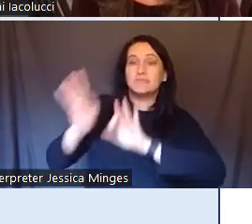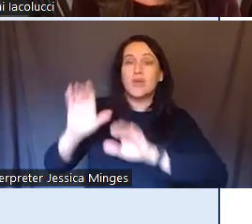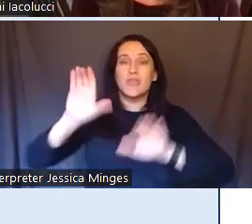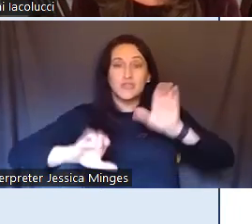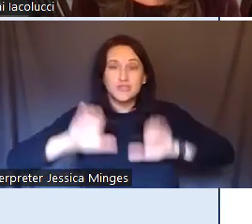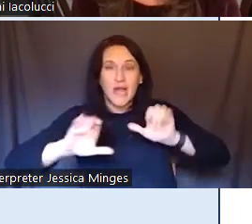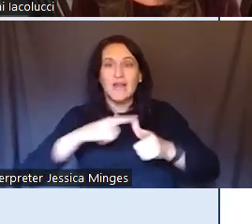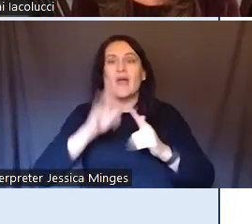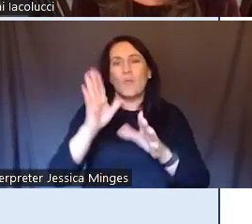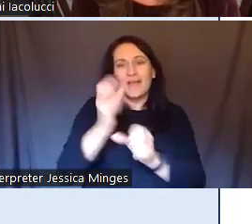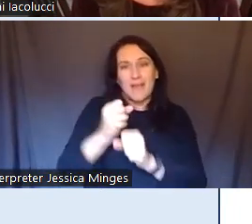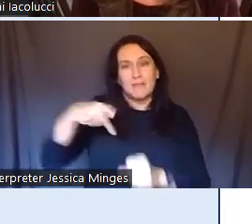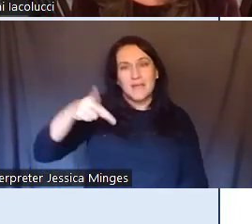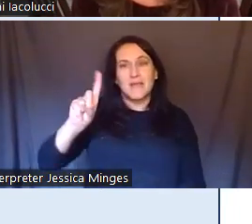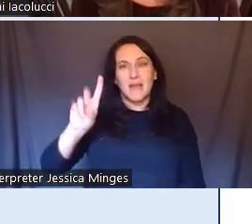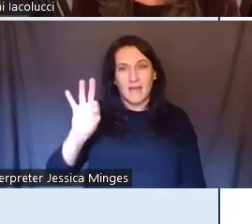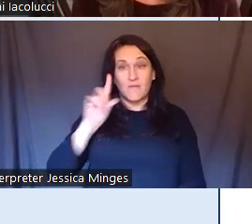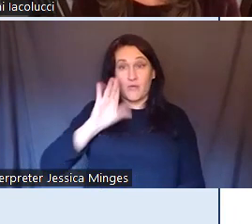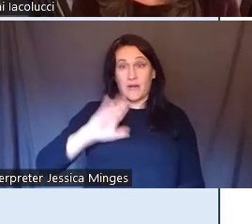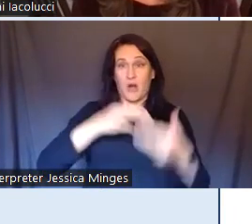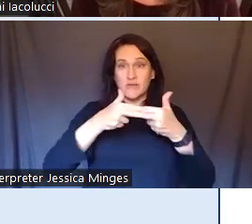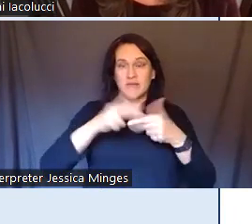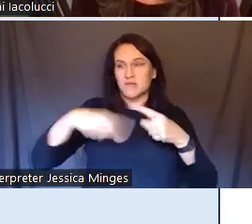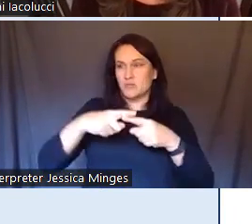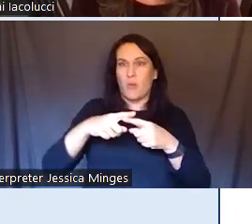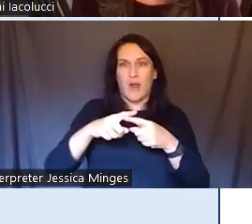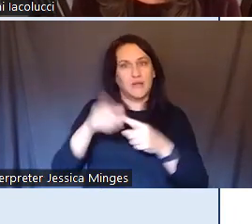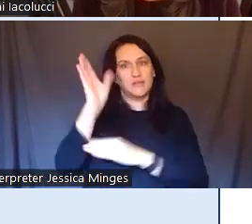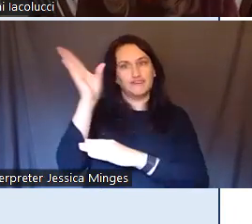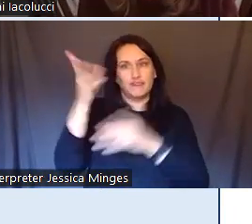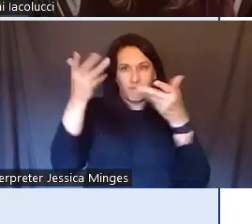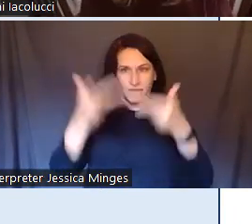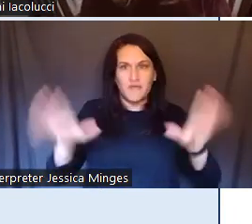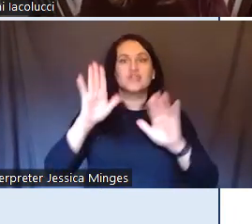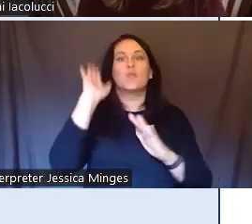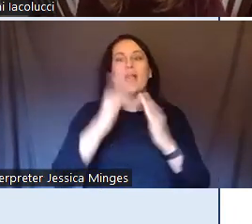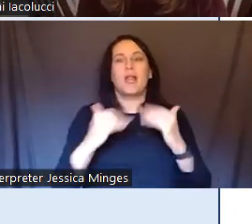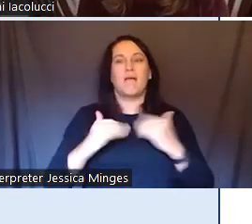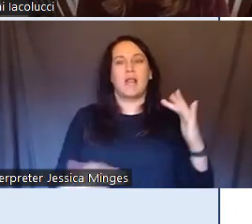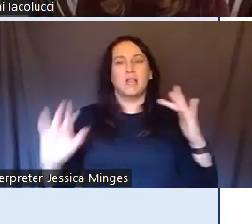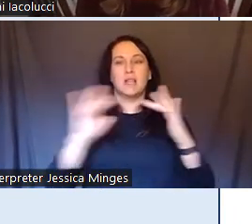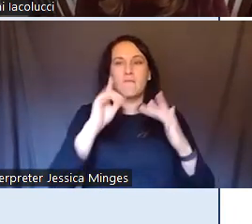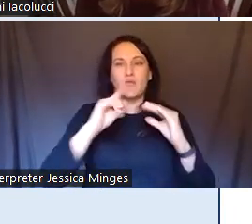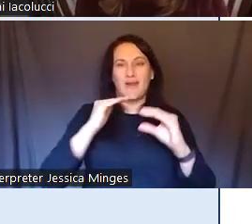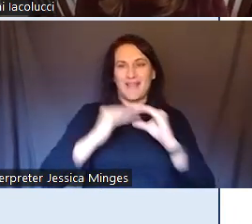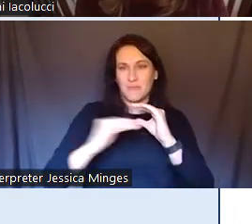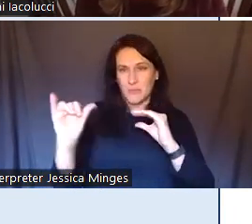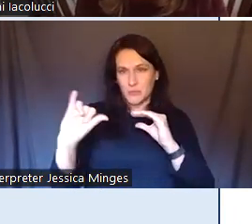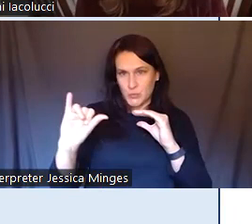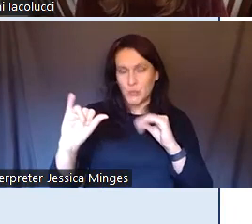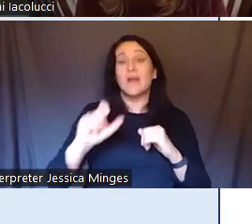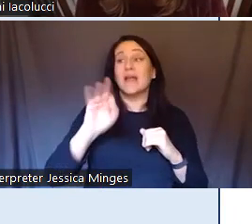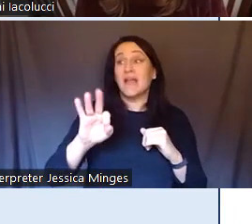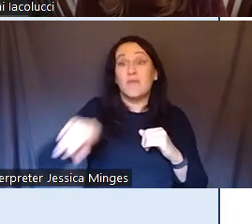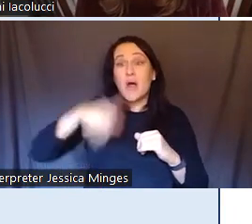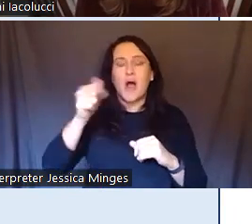getting a PDF of our slides when we're finished. There will be a link to our email box. And if you have other